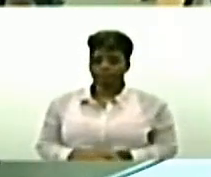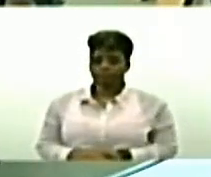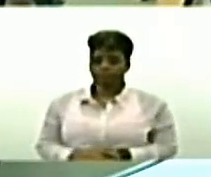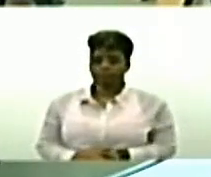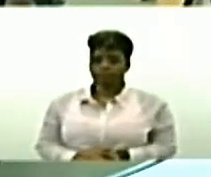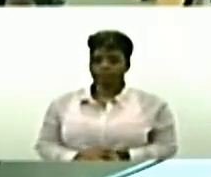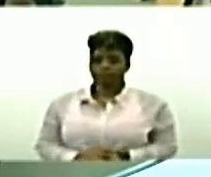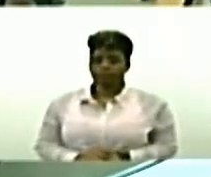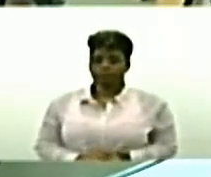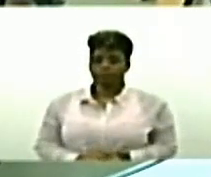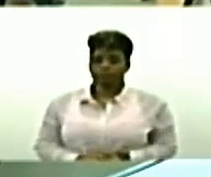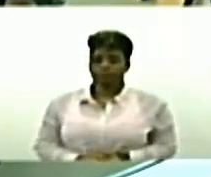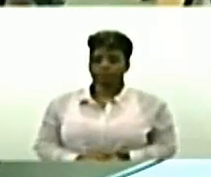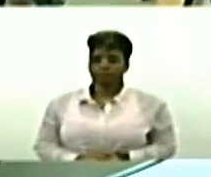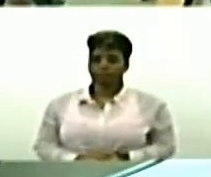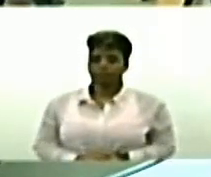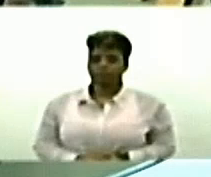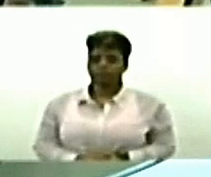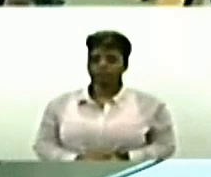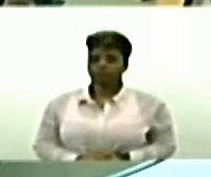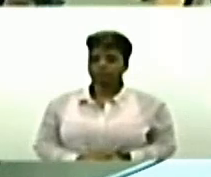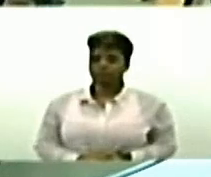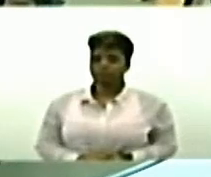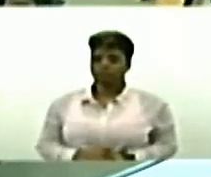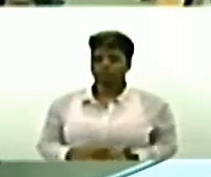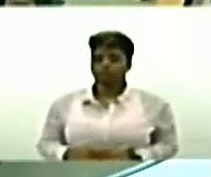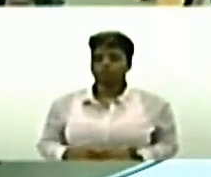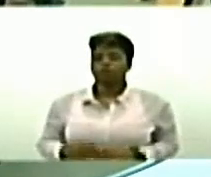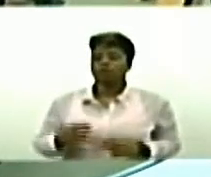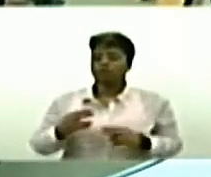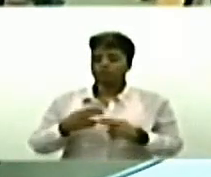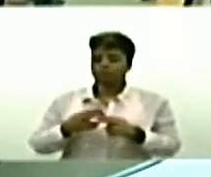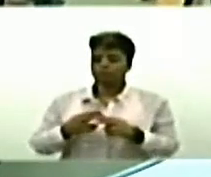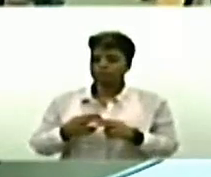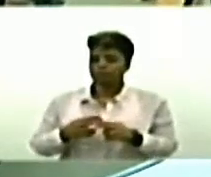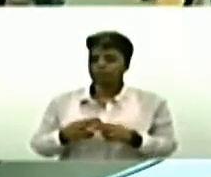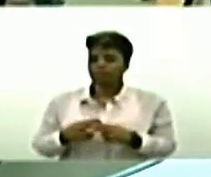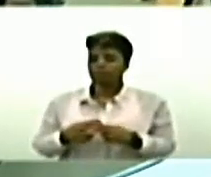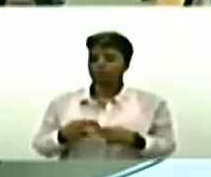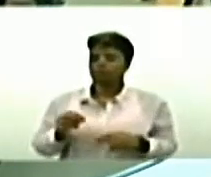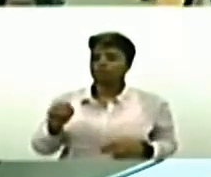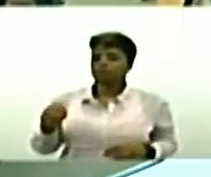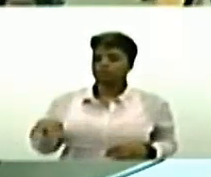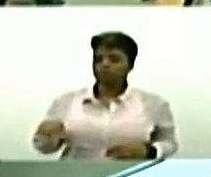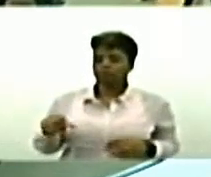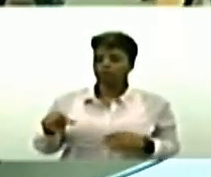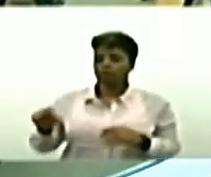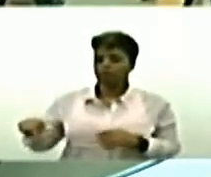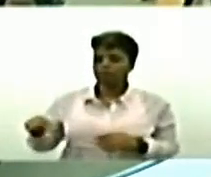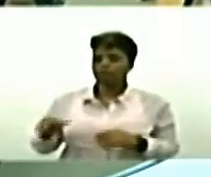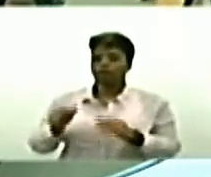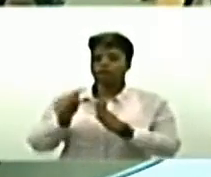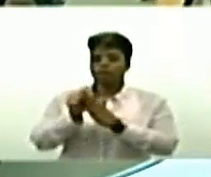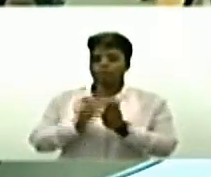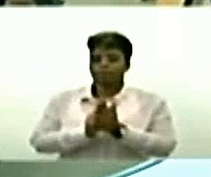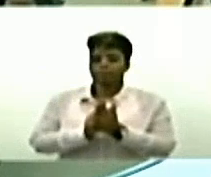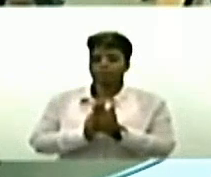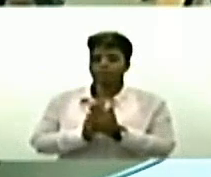A bill for an act shortly entitled Abatement of Litter Amendment Act 2018.